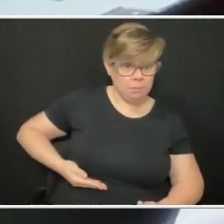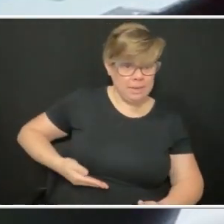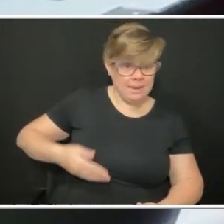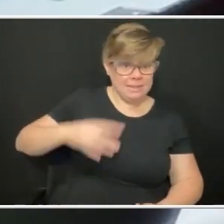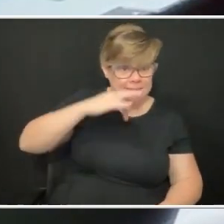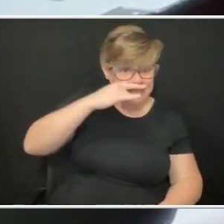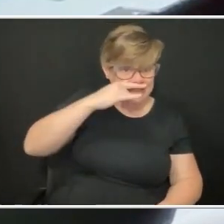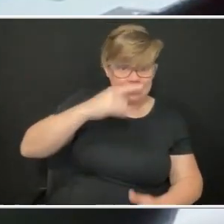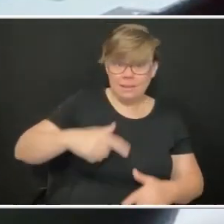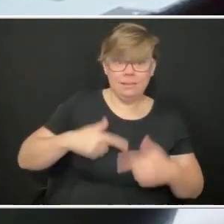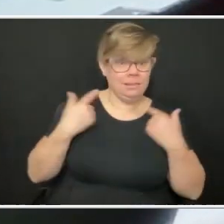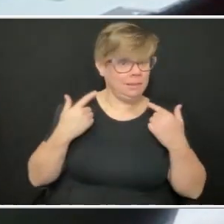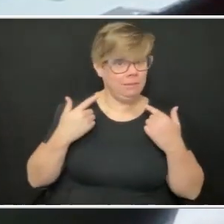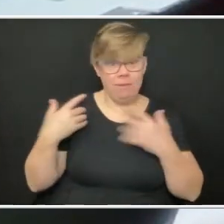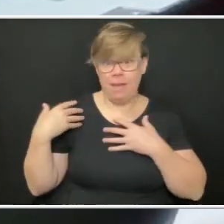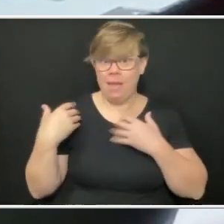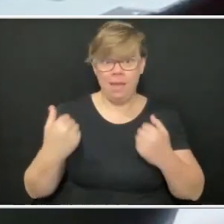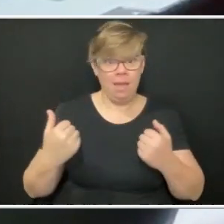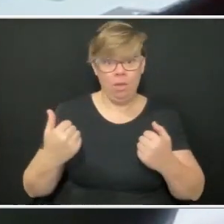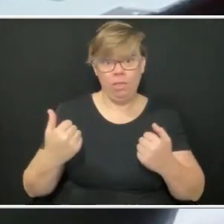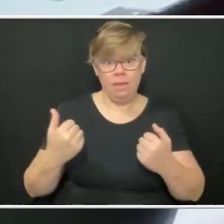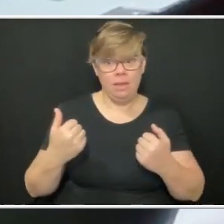healthy lives. I've seen